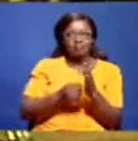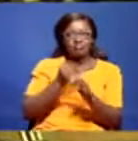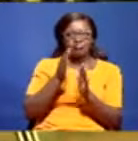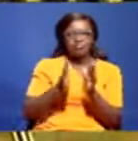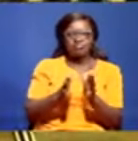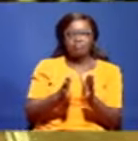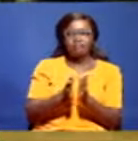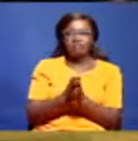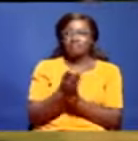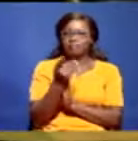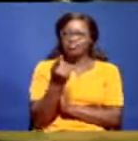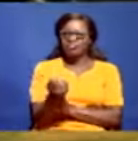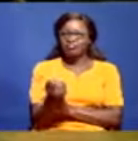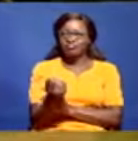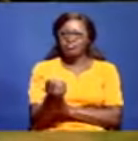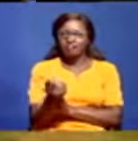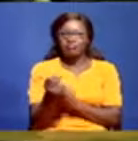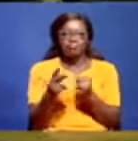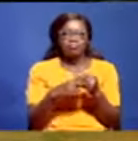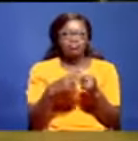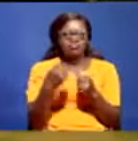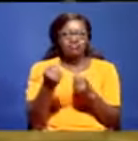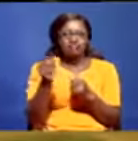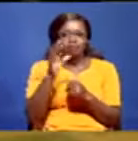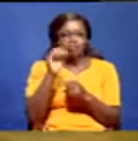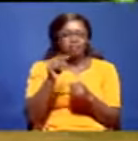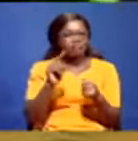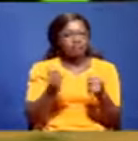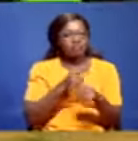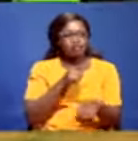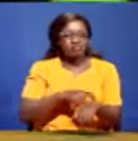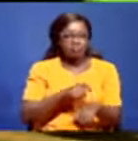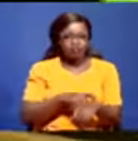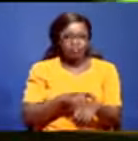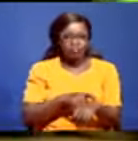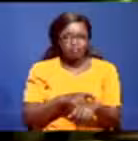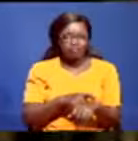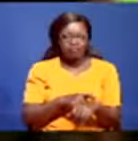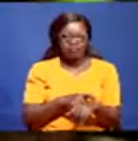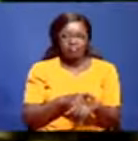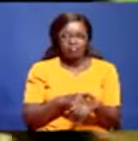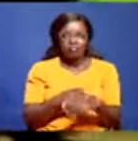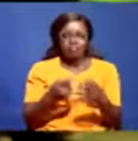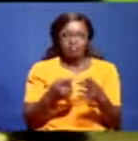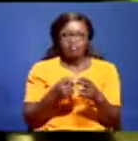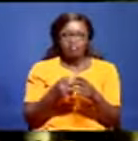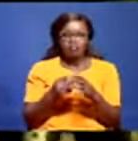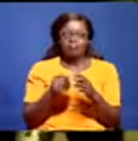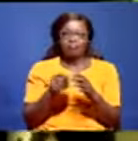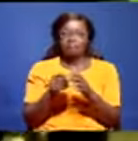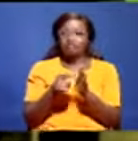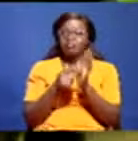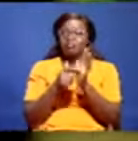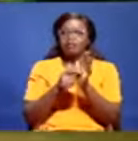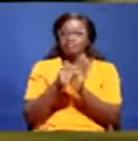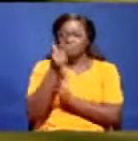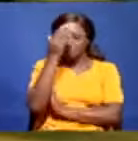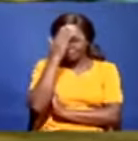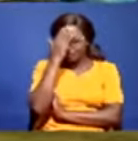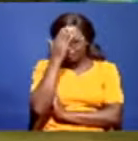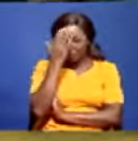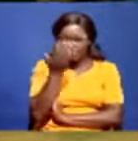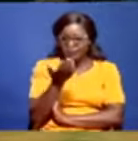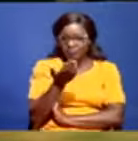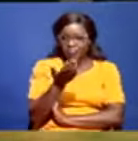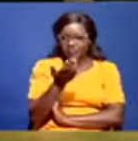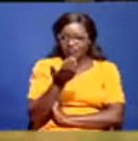a few, like 75% of the actors are first-time actors. We shot for 9 days. That is